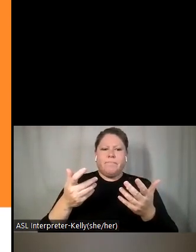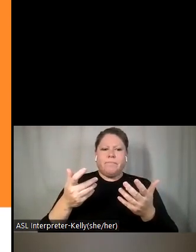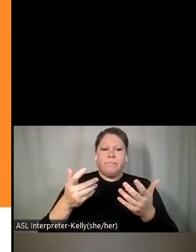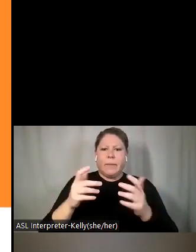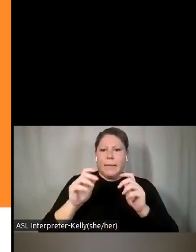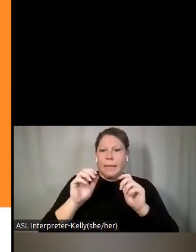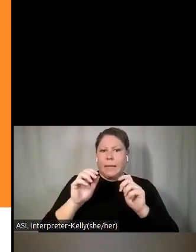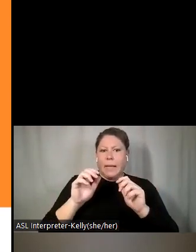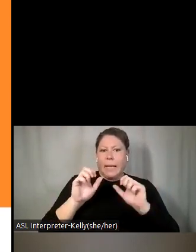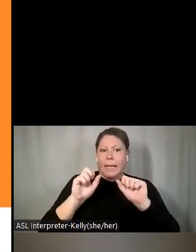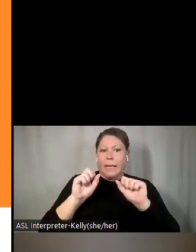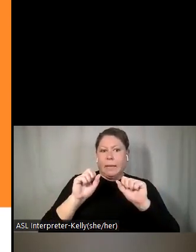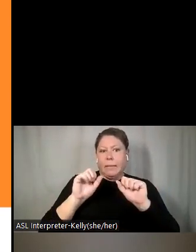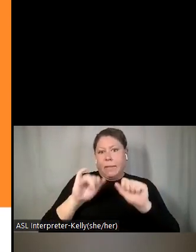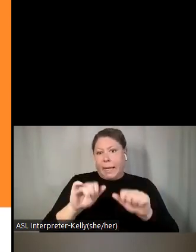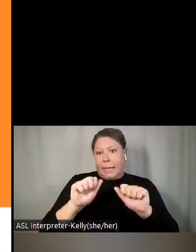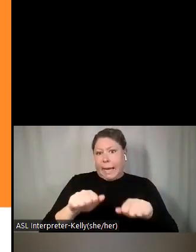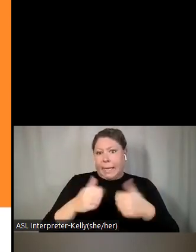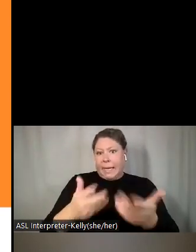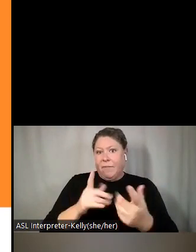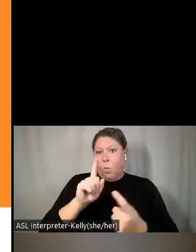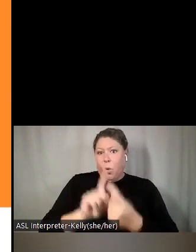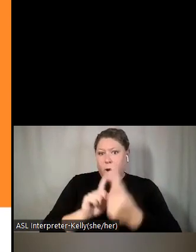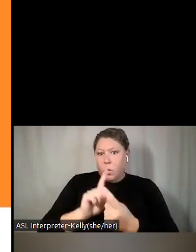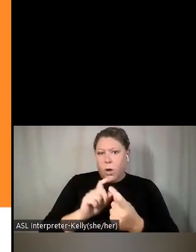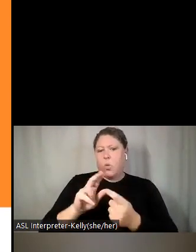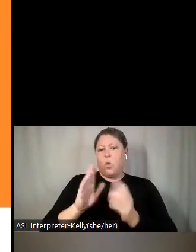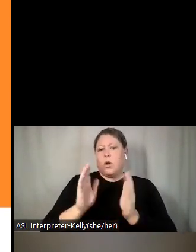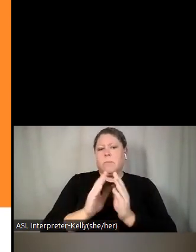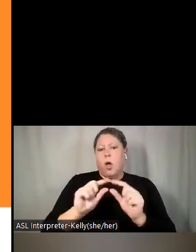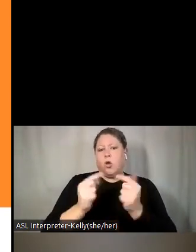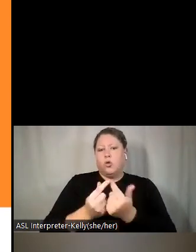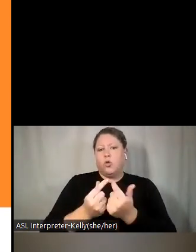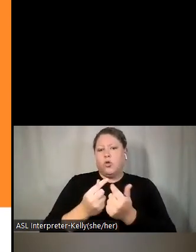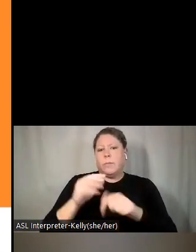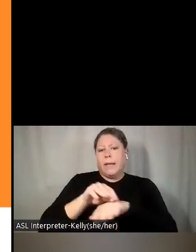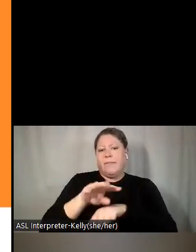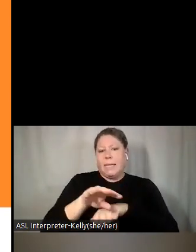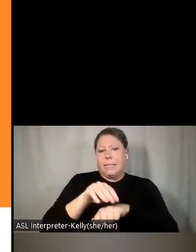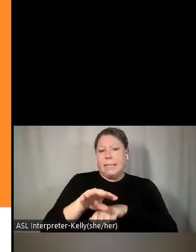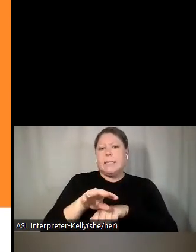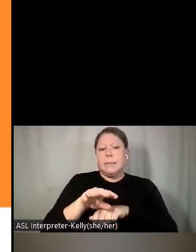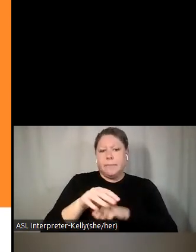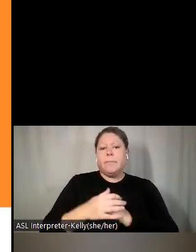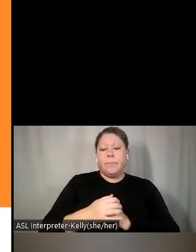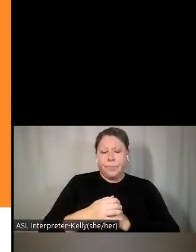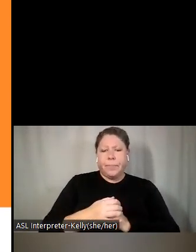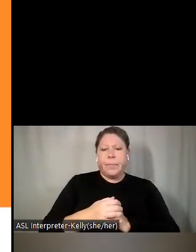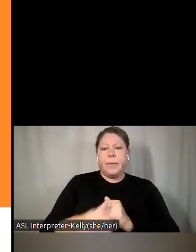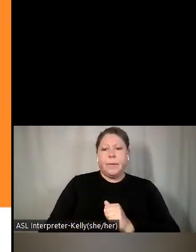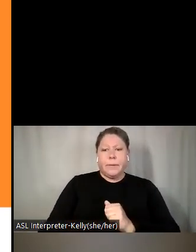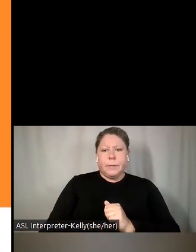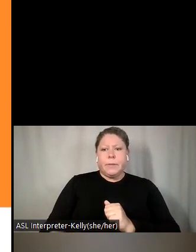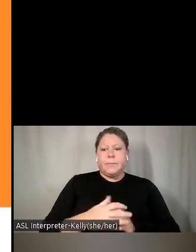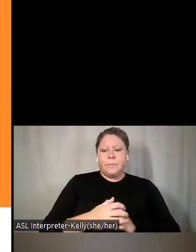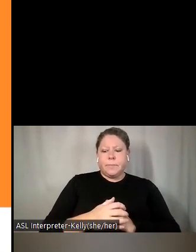one-on-one or small group coaching from our staff directly on this. And so all of these educational structures